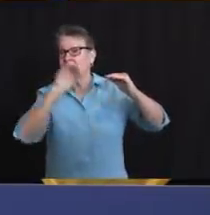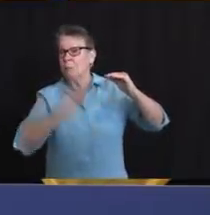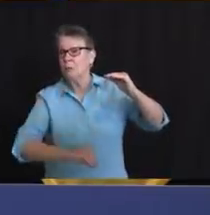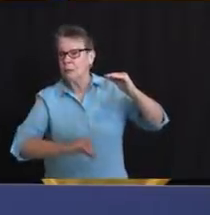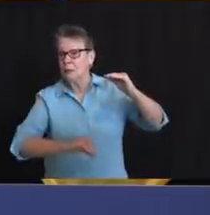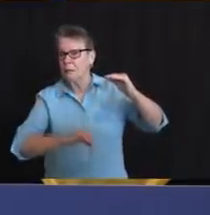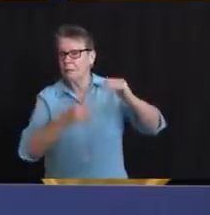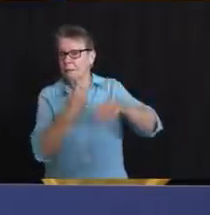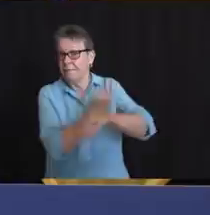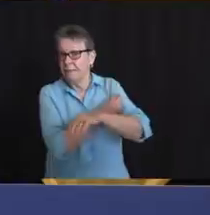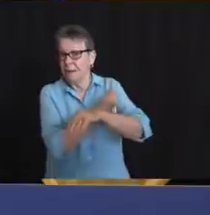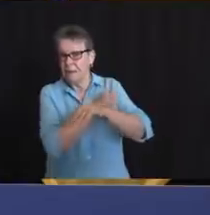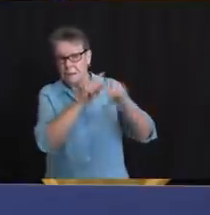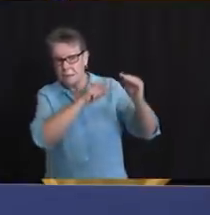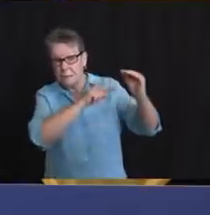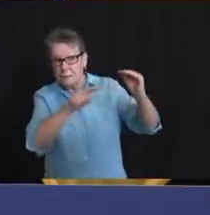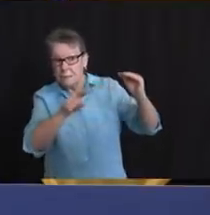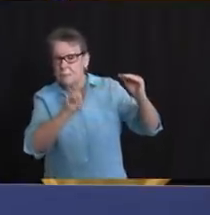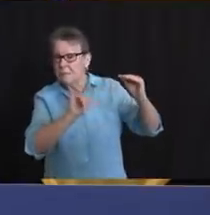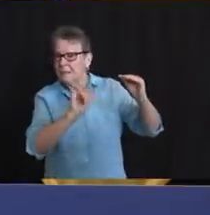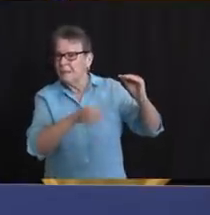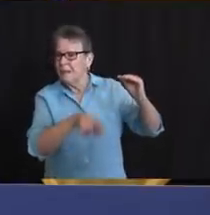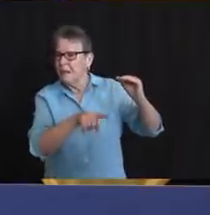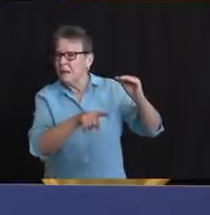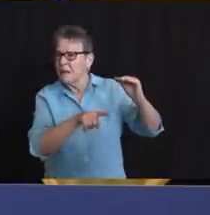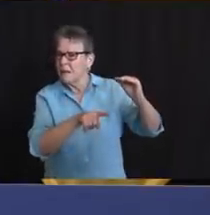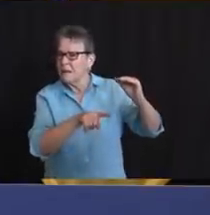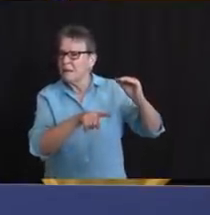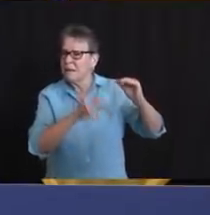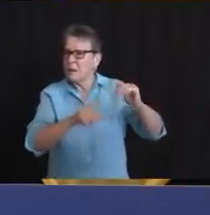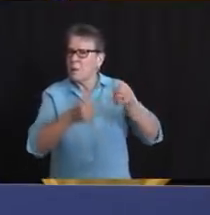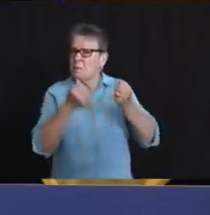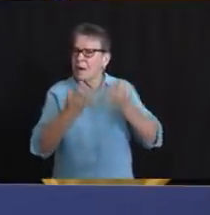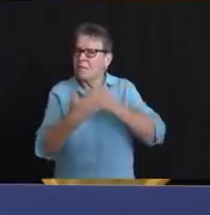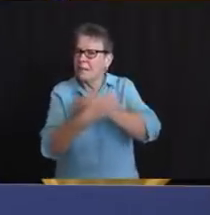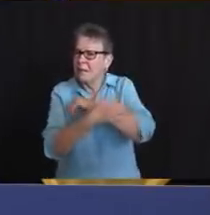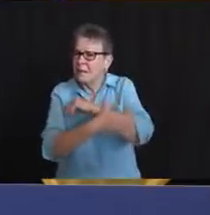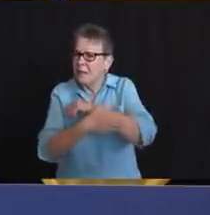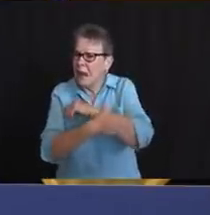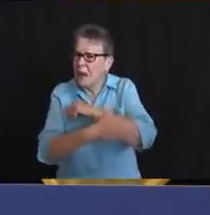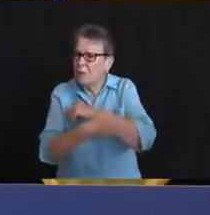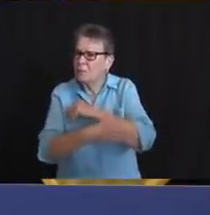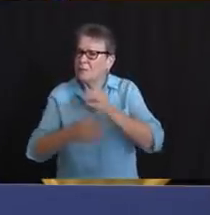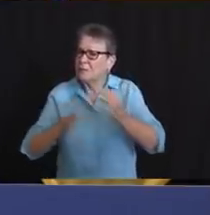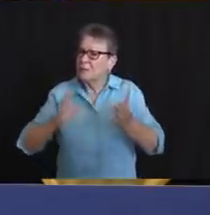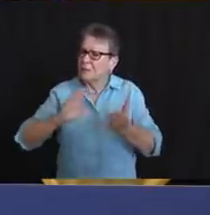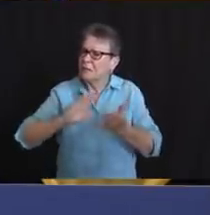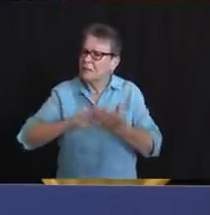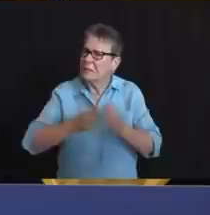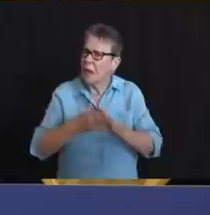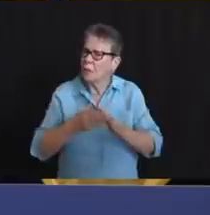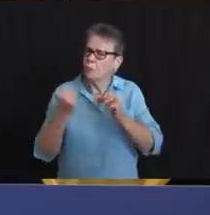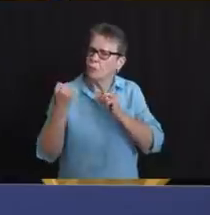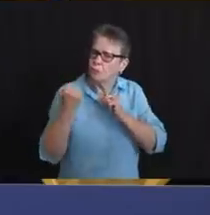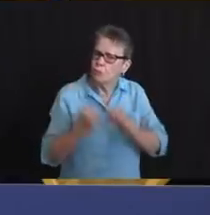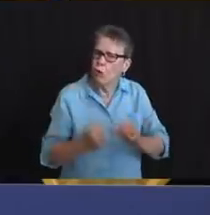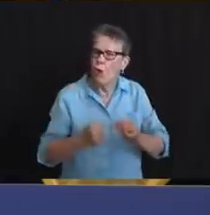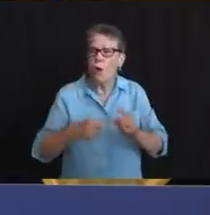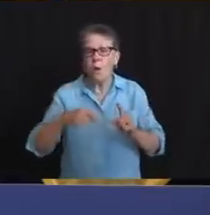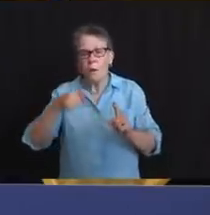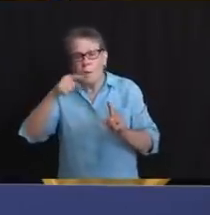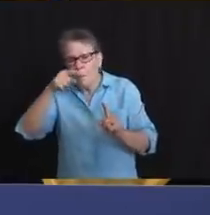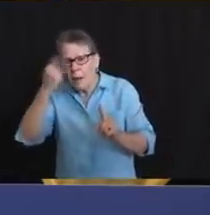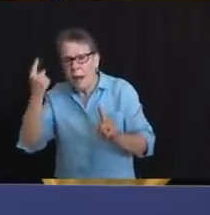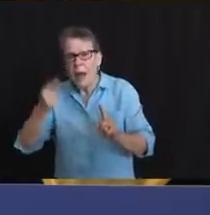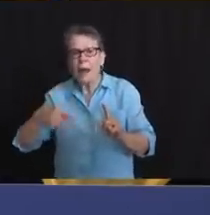overwhelmingly communities of color, overwhelmingly black and brown communities. So we still have work to do. Again, good progress, but